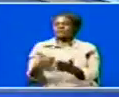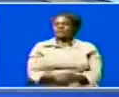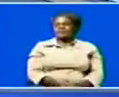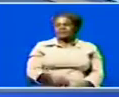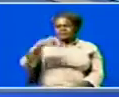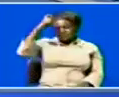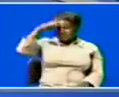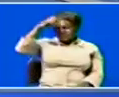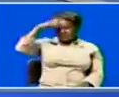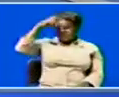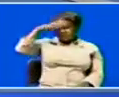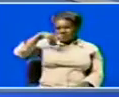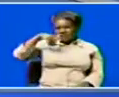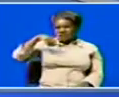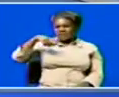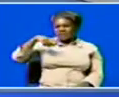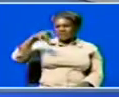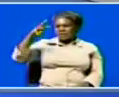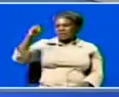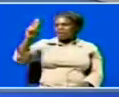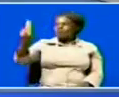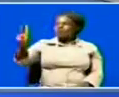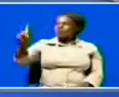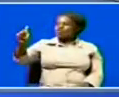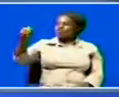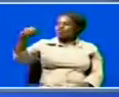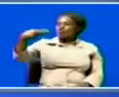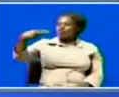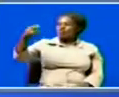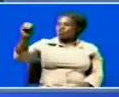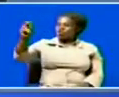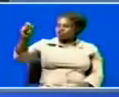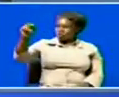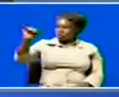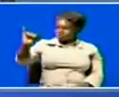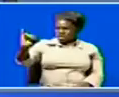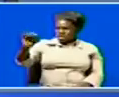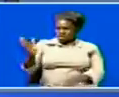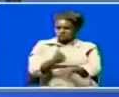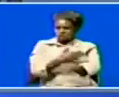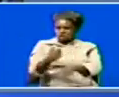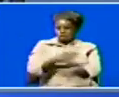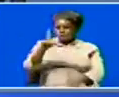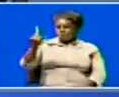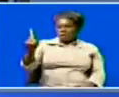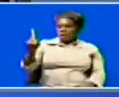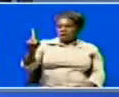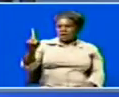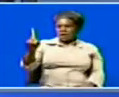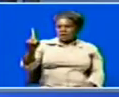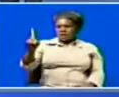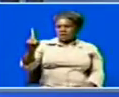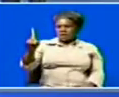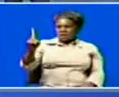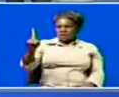intelligent, Muthoni, the drama queen, there right here on Friday briefing. And she's going to perform one of our hit, is it called yes, hit singles? It's a hit